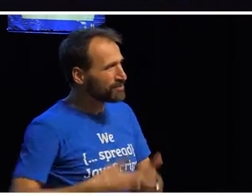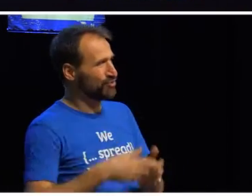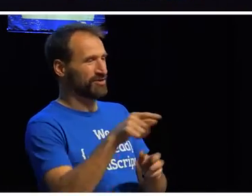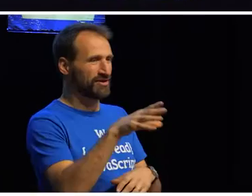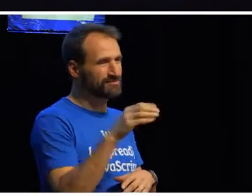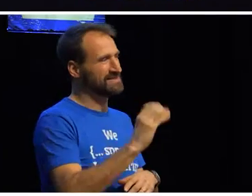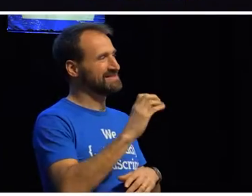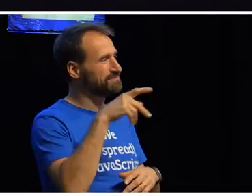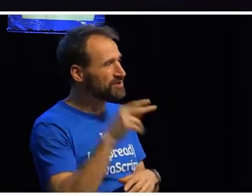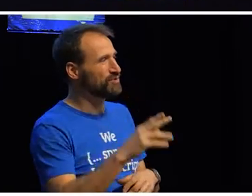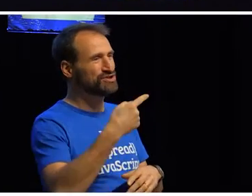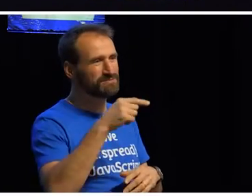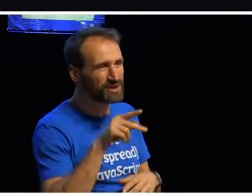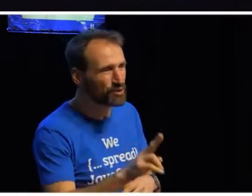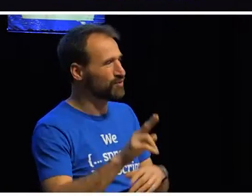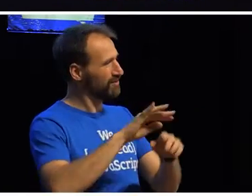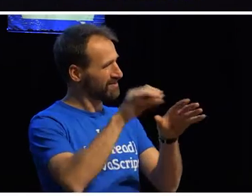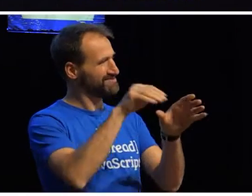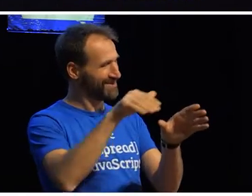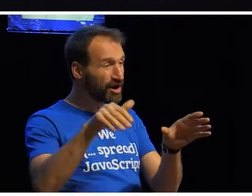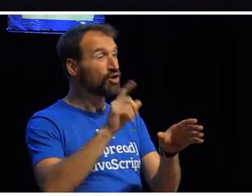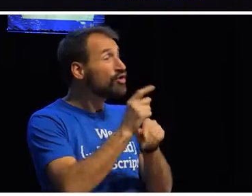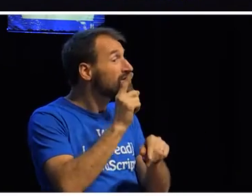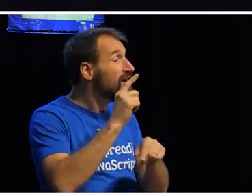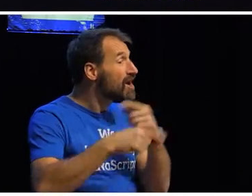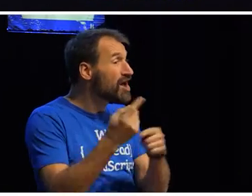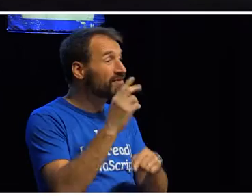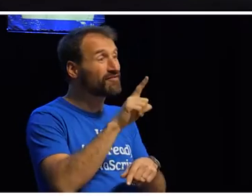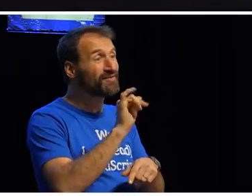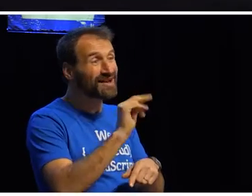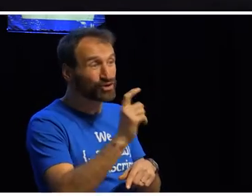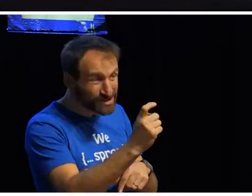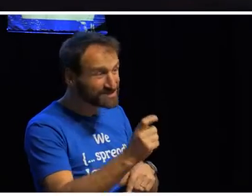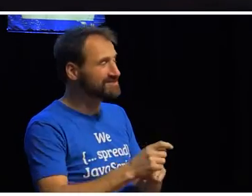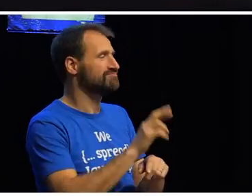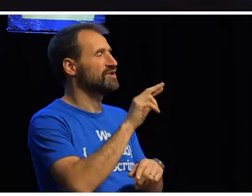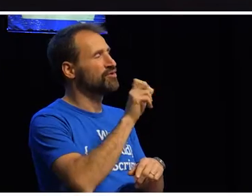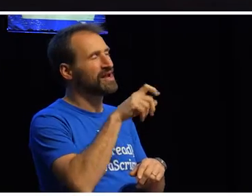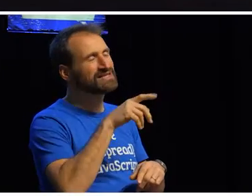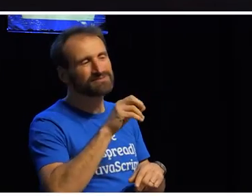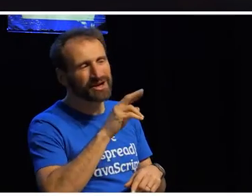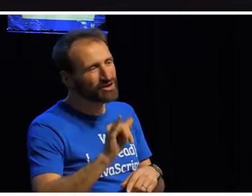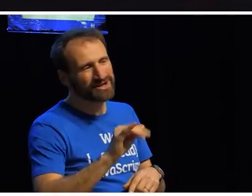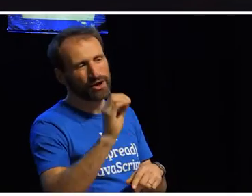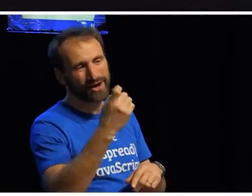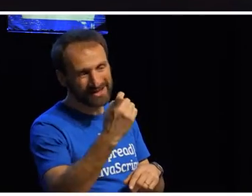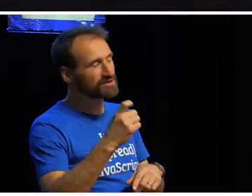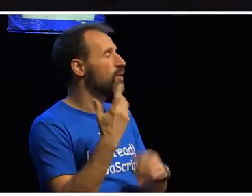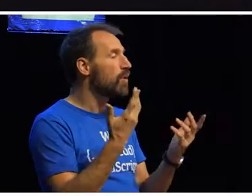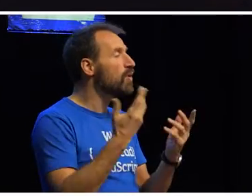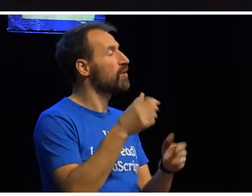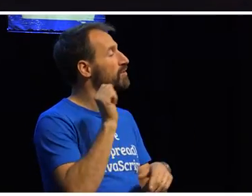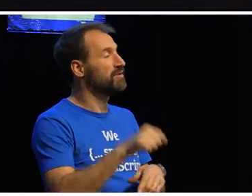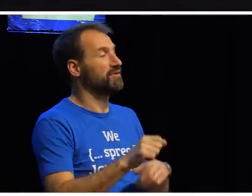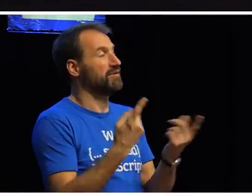and GPU and all those. And you can run Linux, like Raspbian OS, or if you want, you can have like Windows 10 for Raspberry